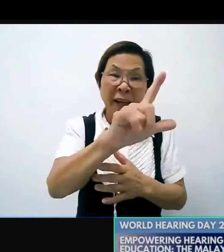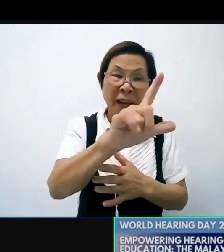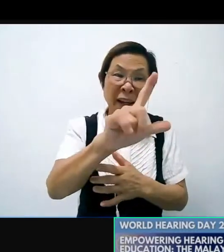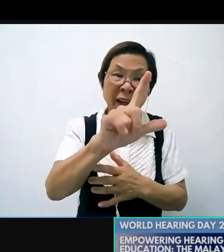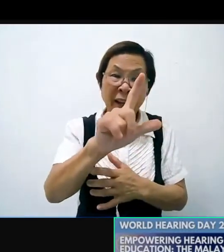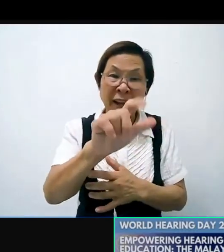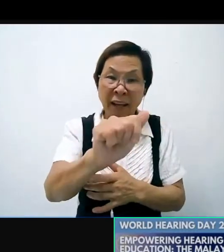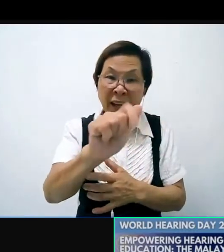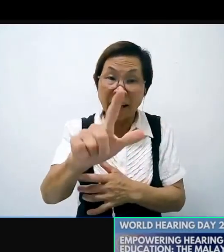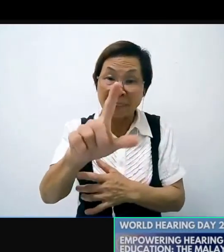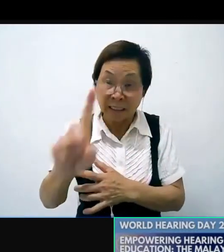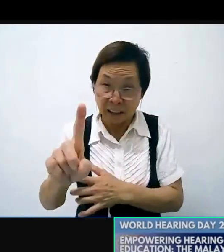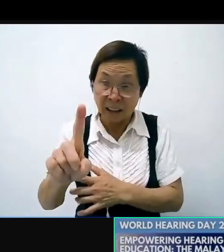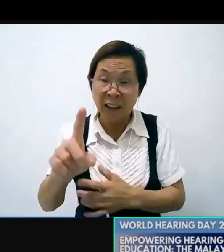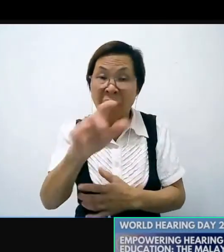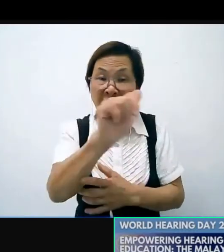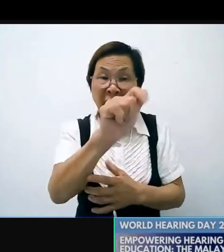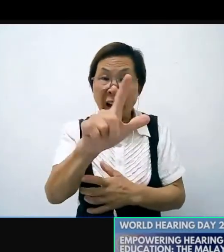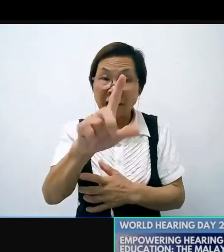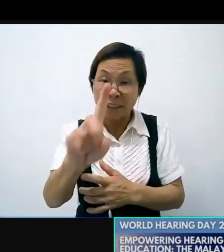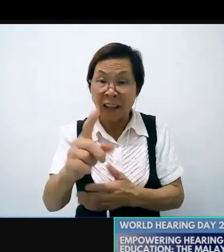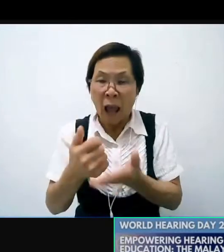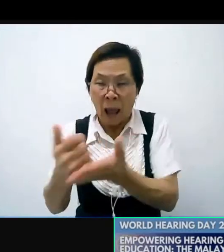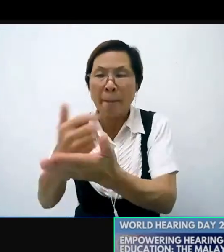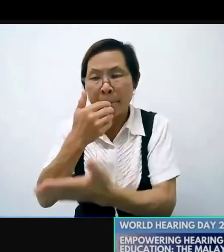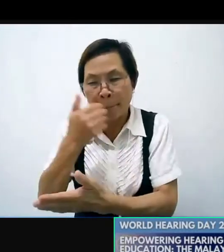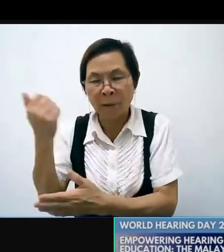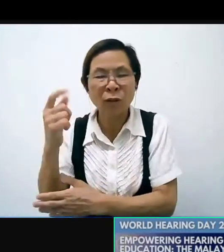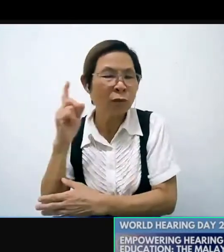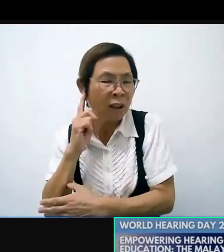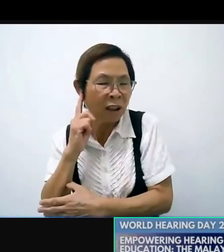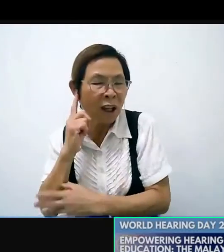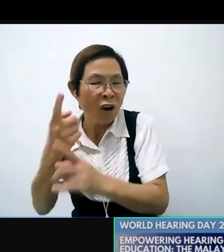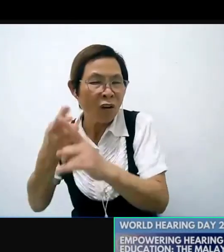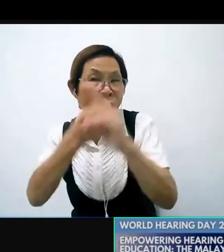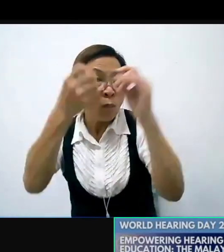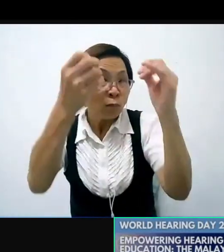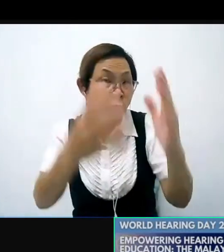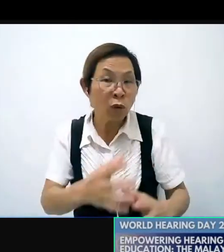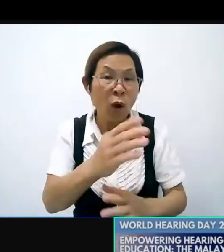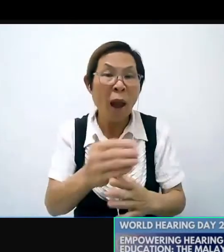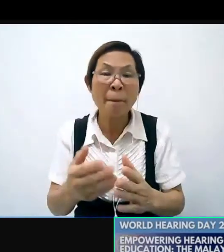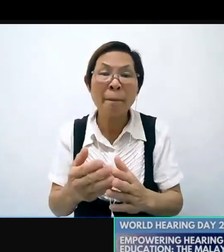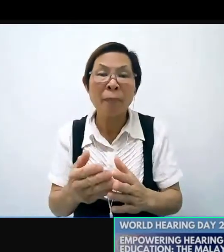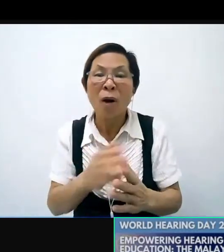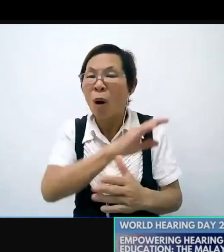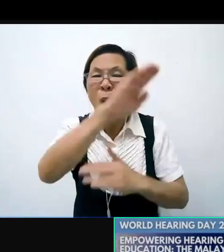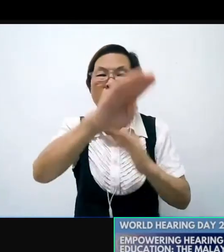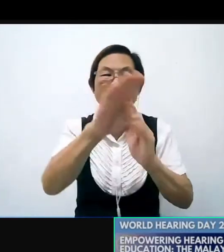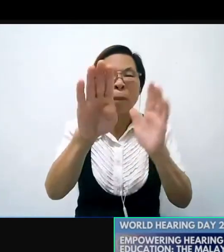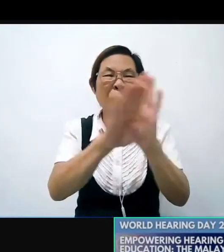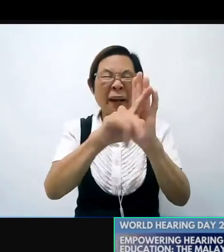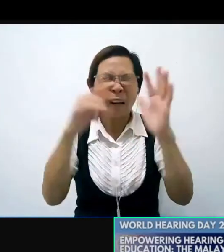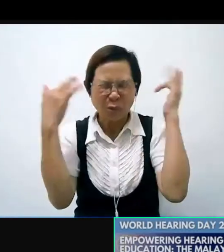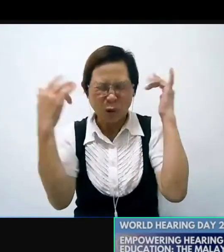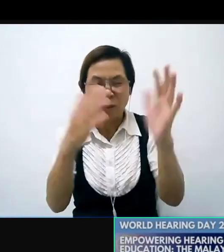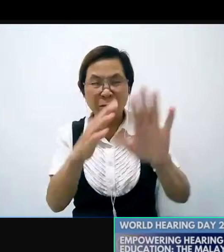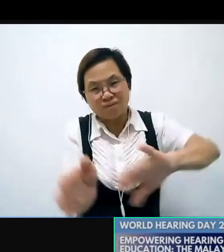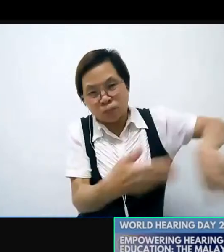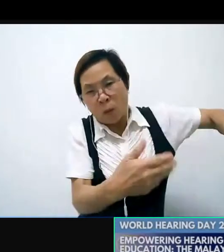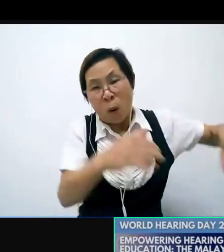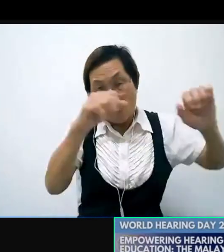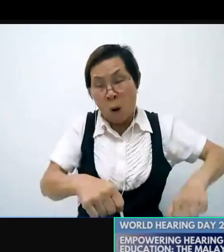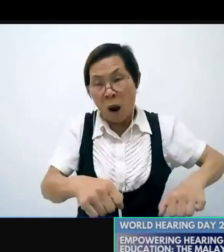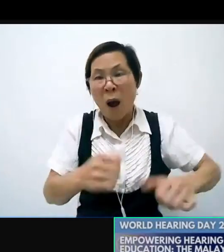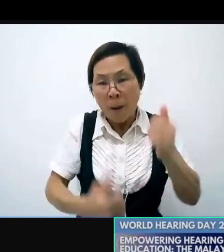will help them better to hear the speech from the teachers and then can bypass all the background noise. So the most important thing